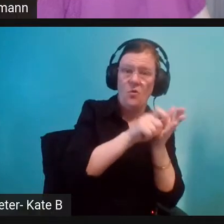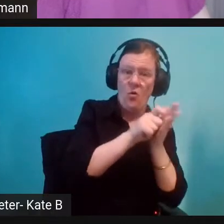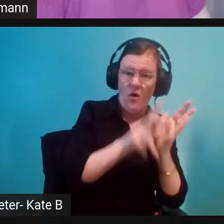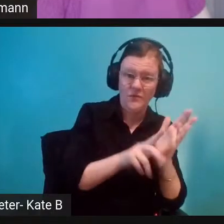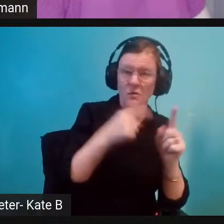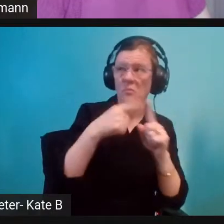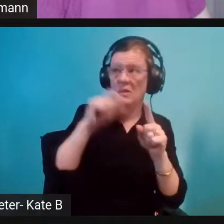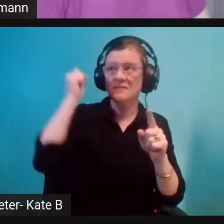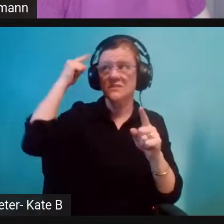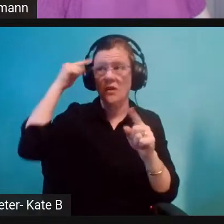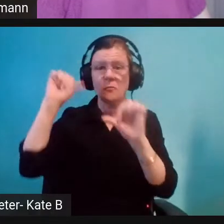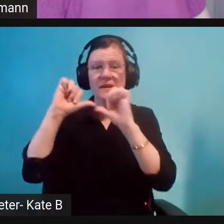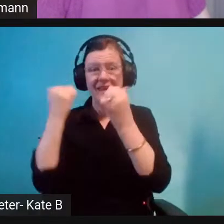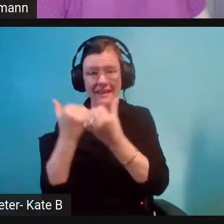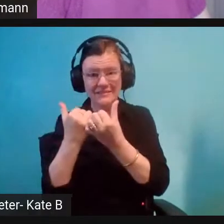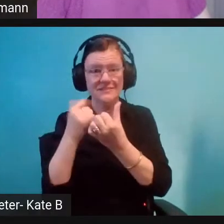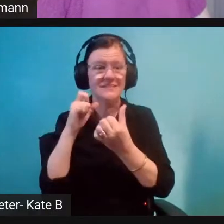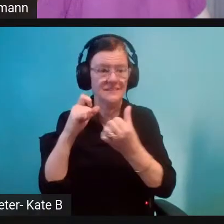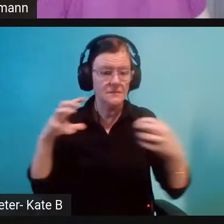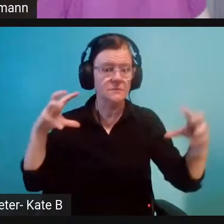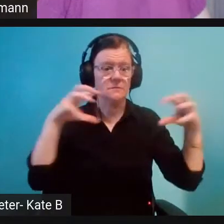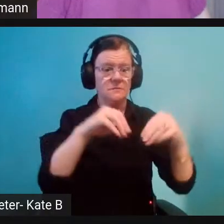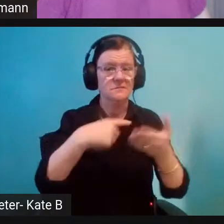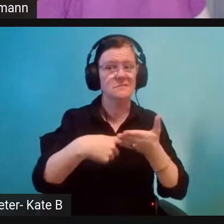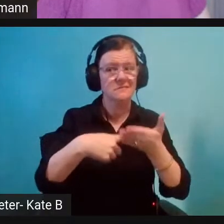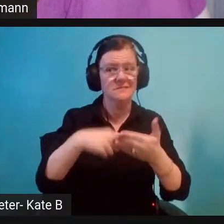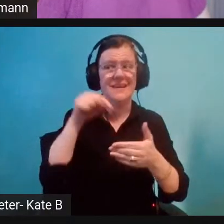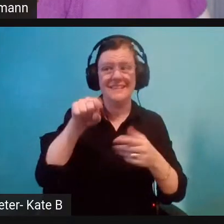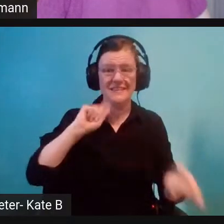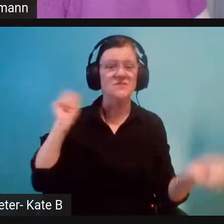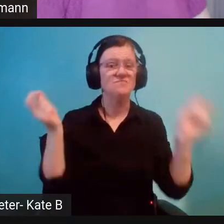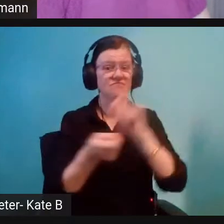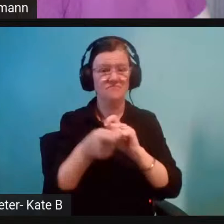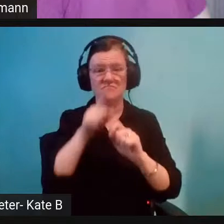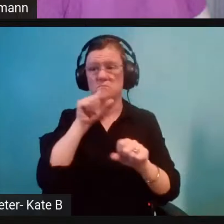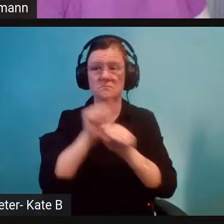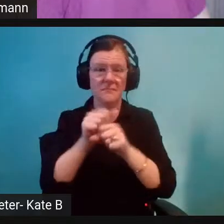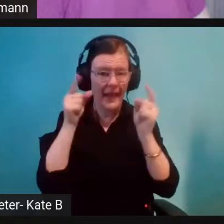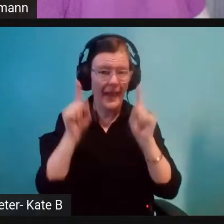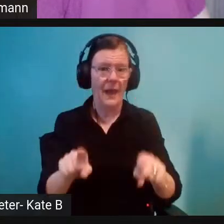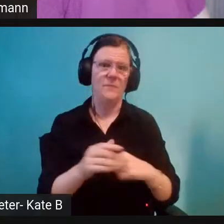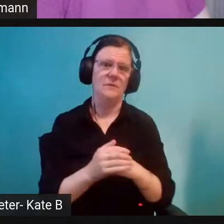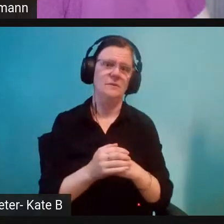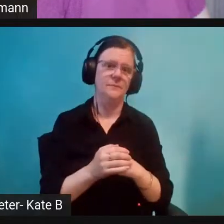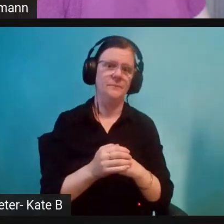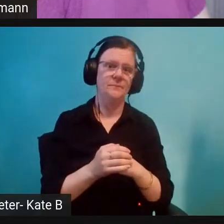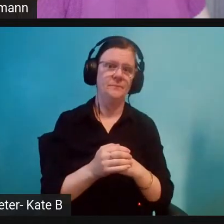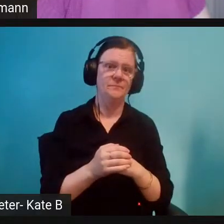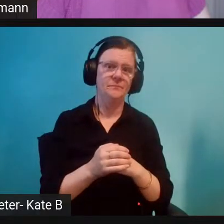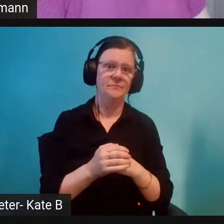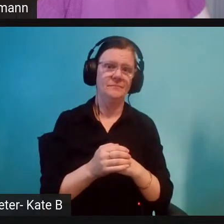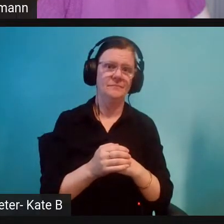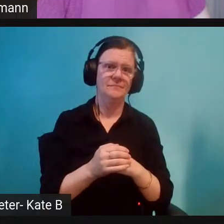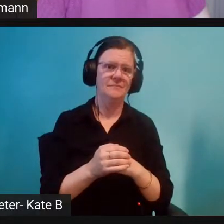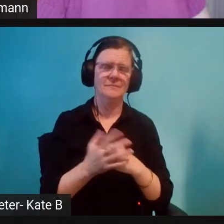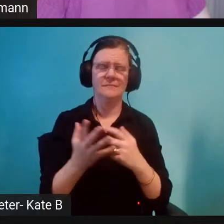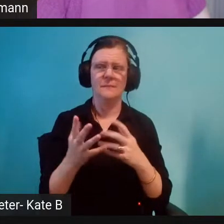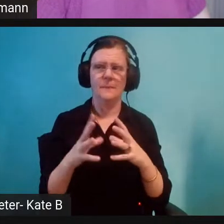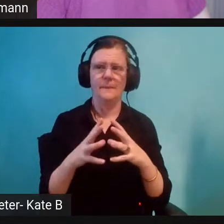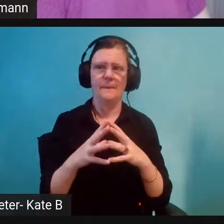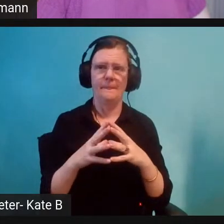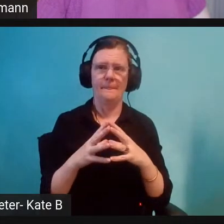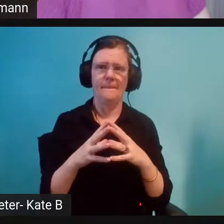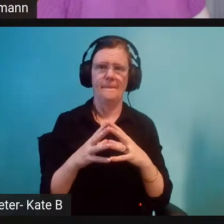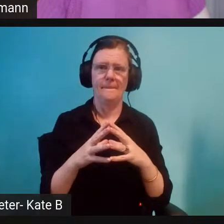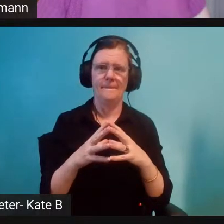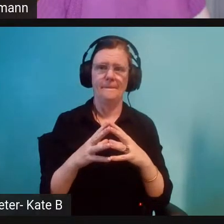be pushing that these reforms occur. And when they're not, at the very minimum, knowing